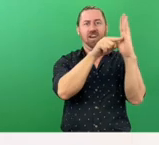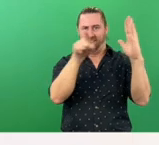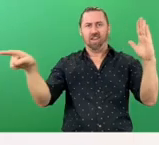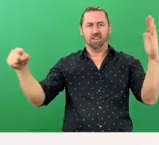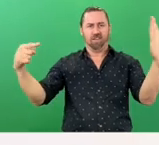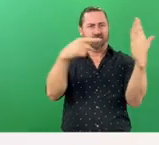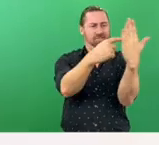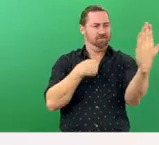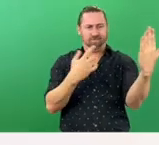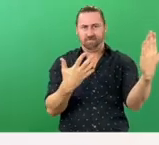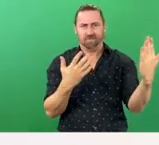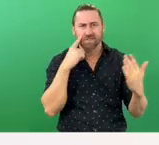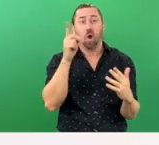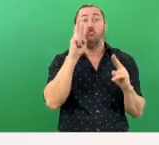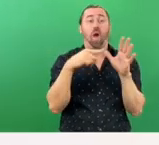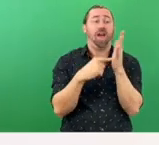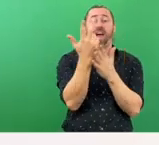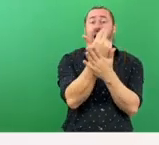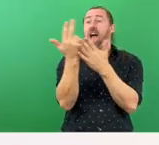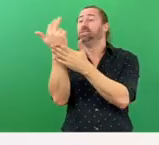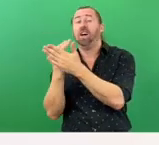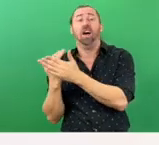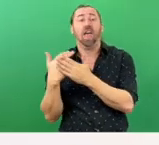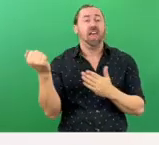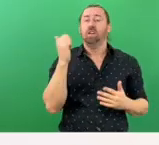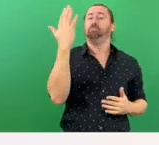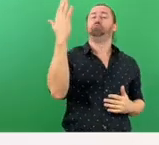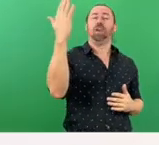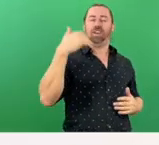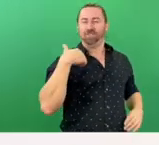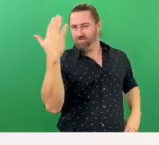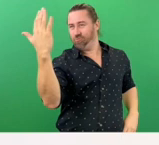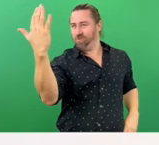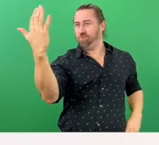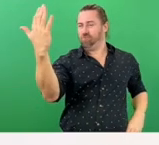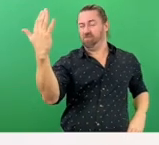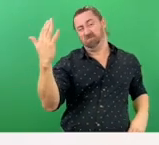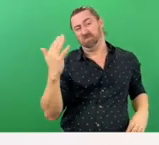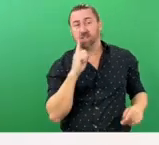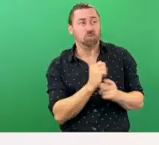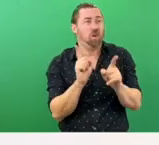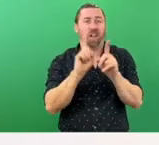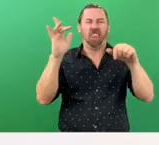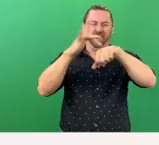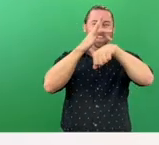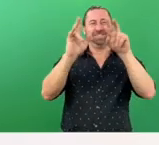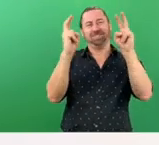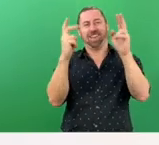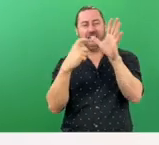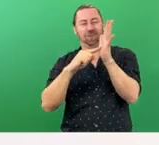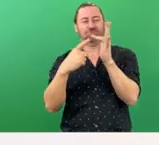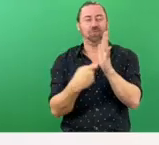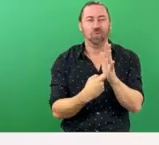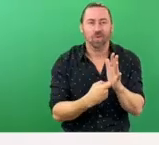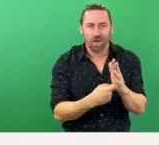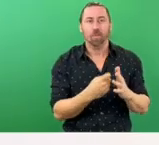art historical images of people regarding themselves in mirrors are a bit of a, it's theater. It's a bit of a counterfeit. It's a way that